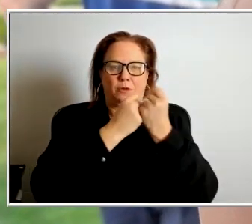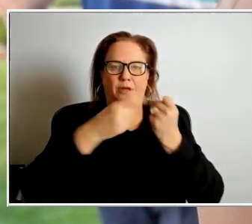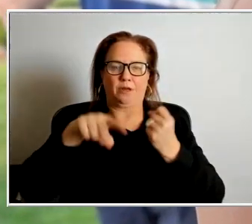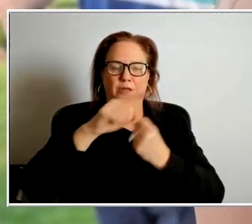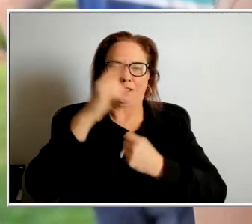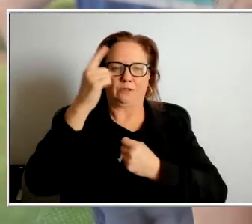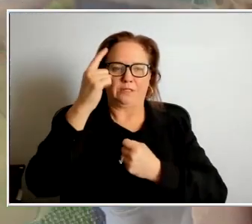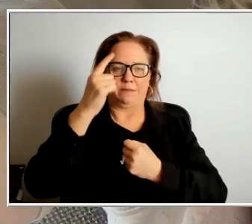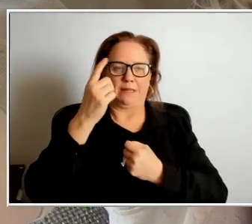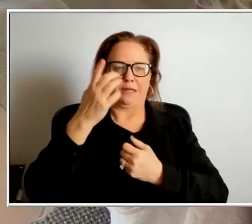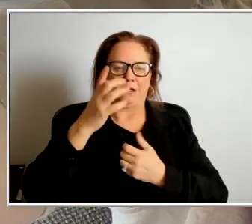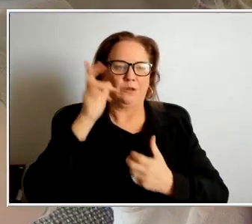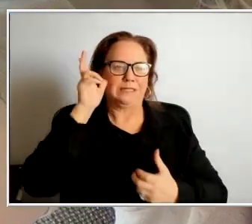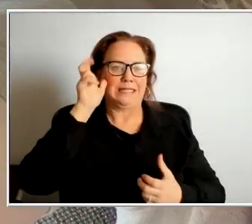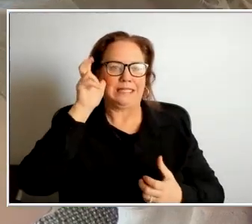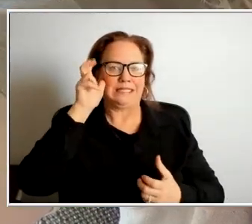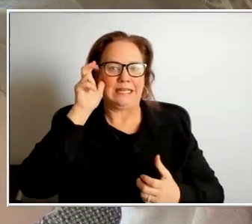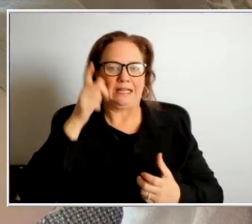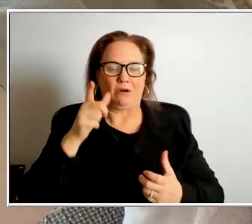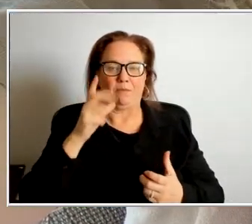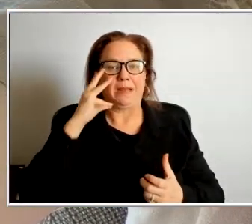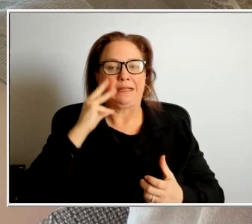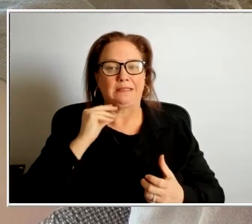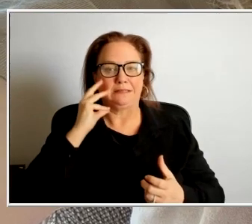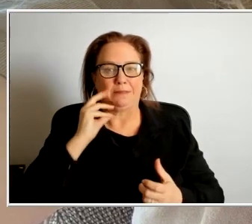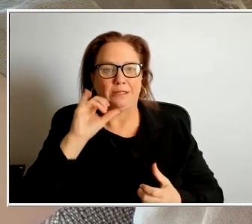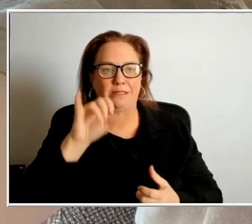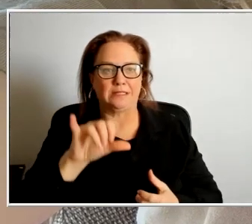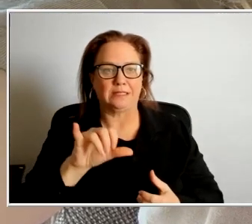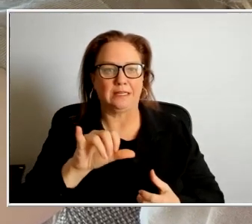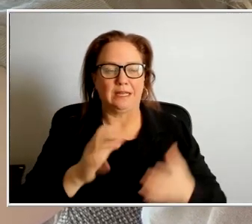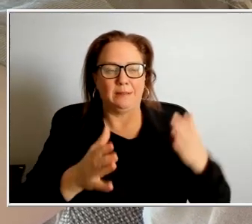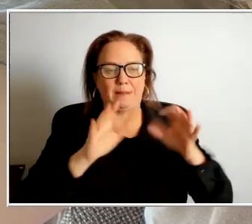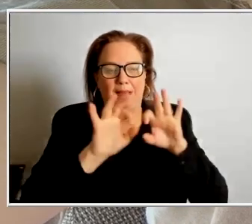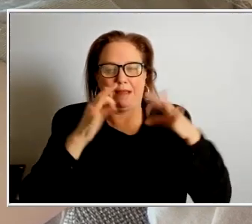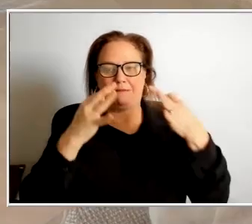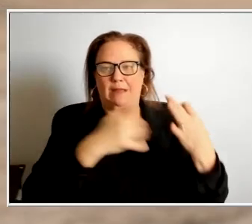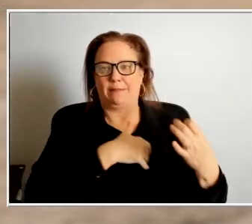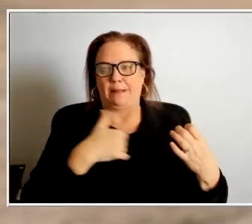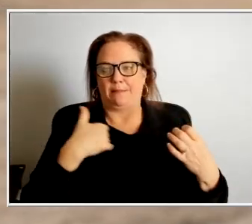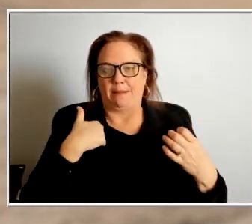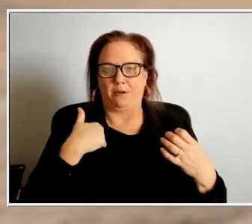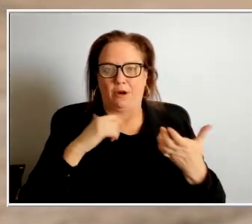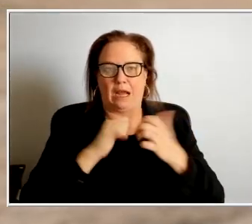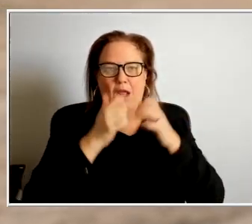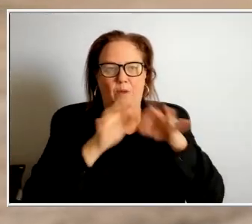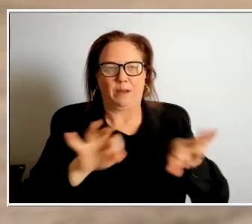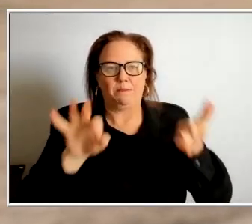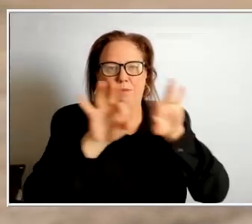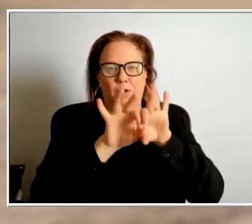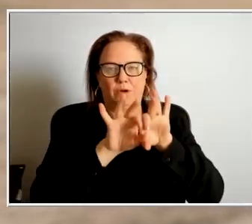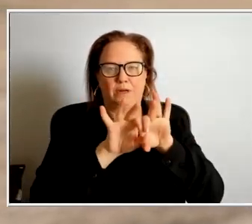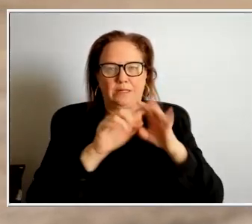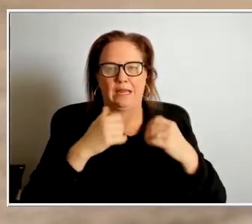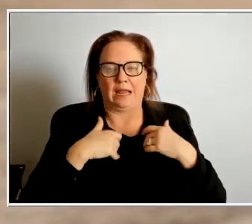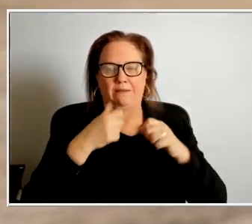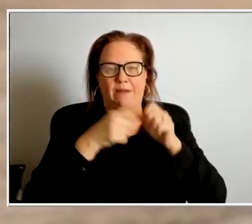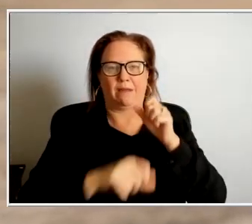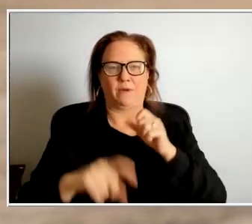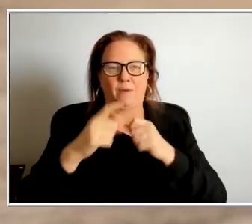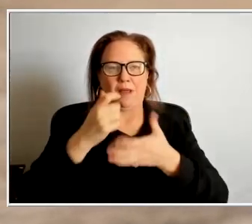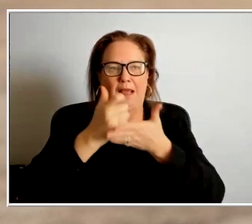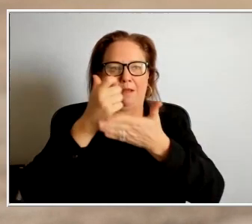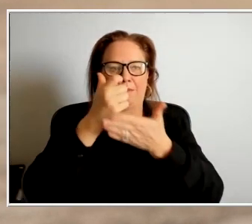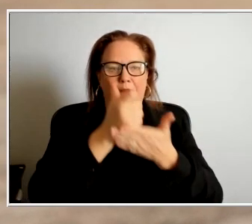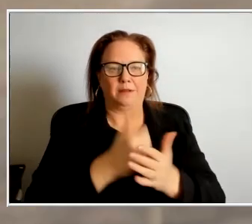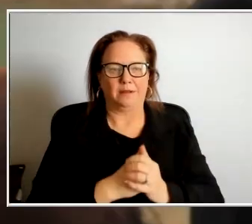right now who's listening to this or may go through what you're going through, and maybe a family member listening. How important is it to have everybody pitch in?